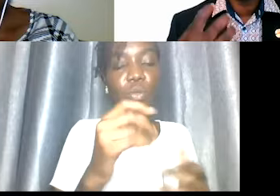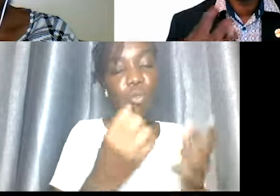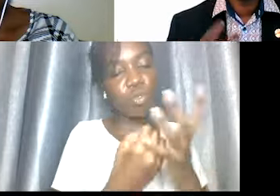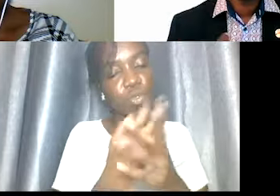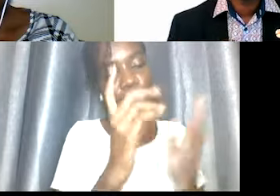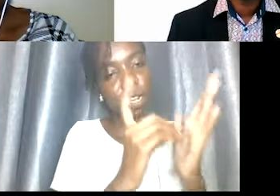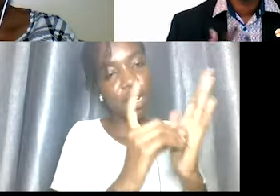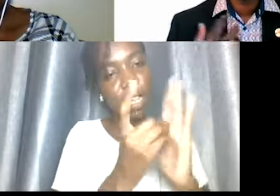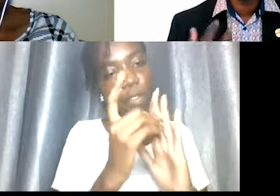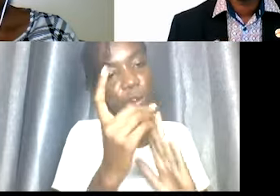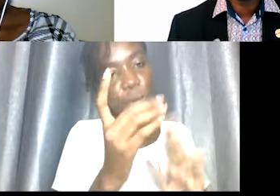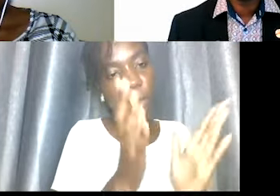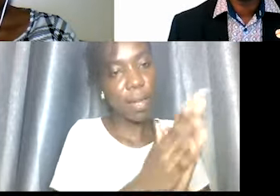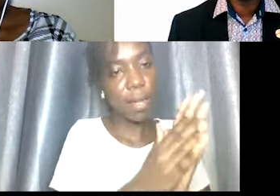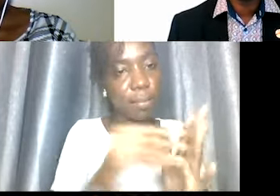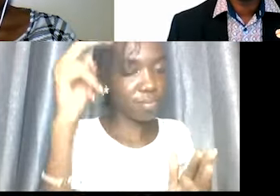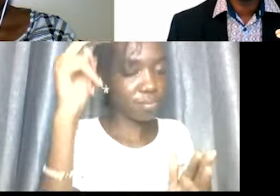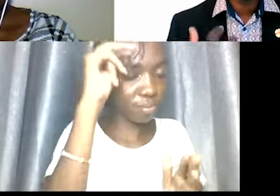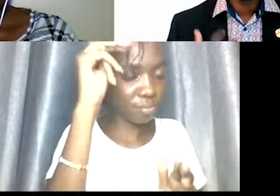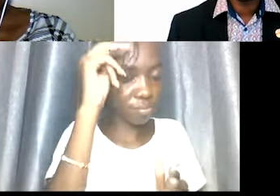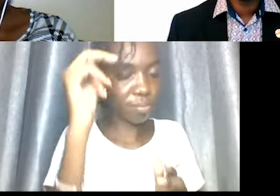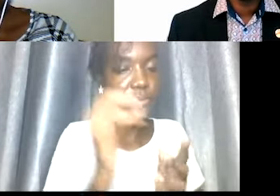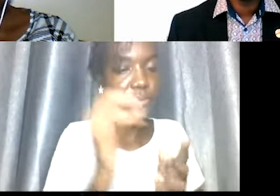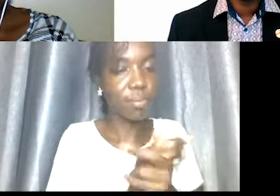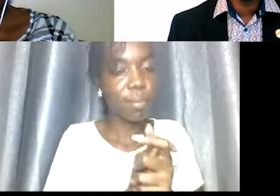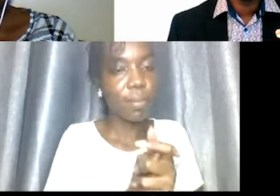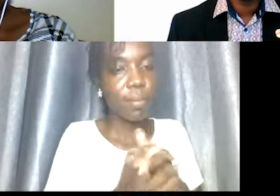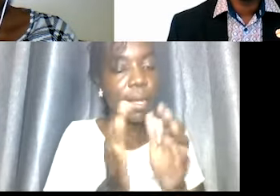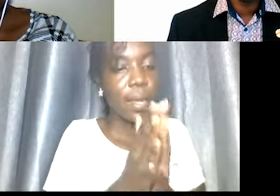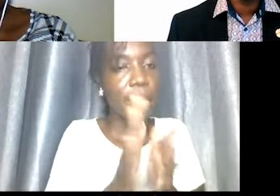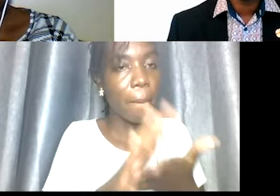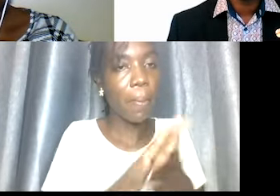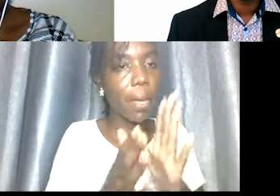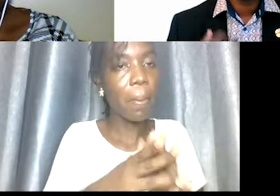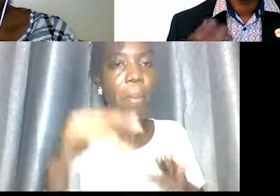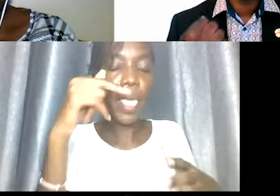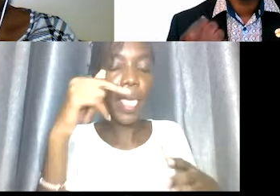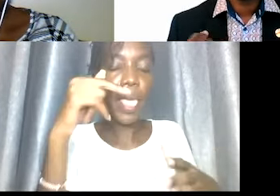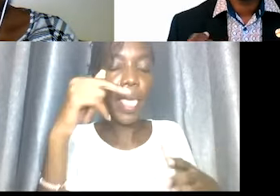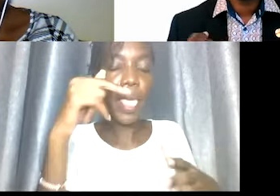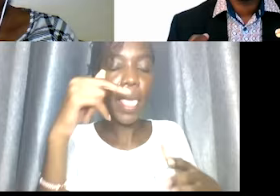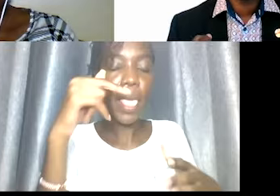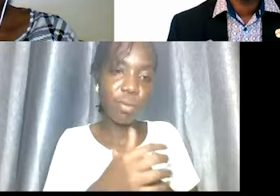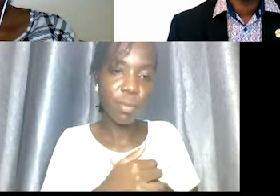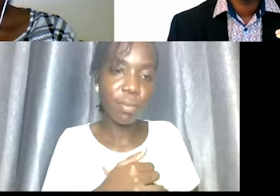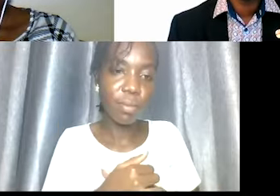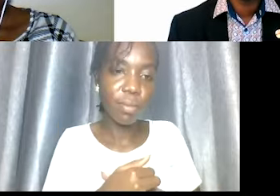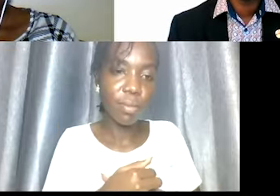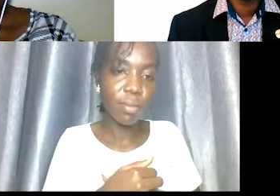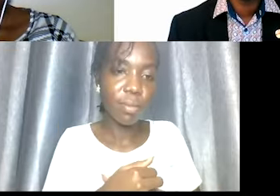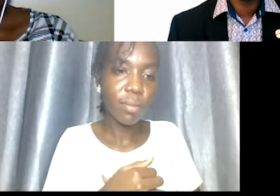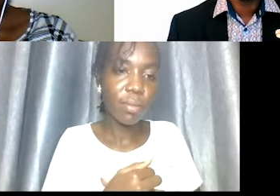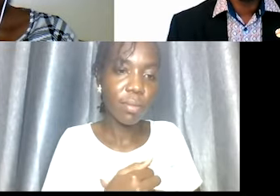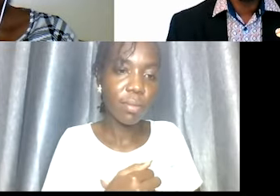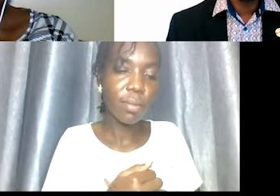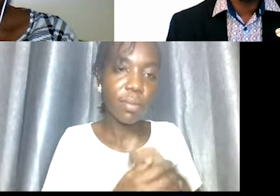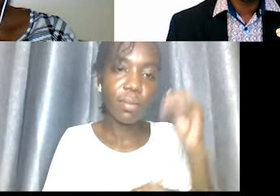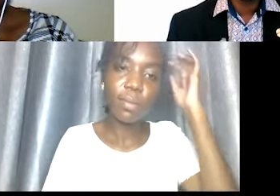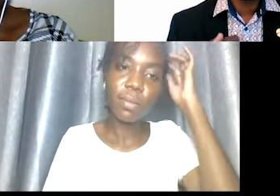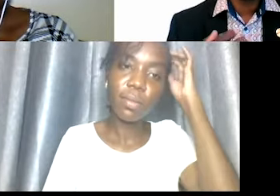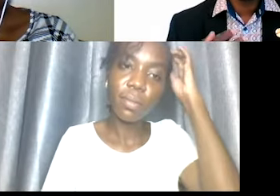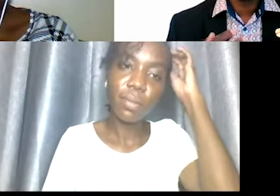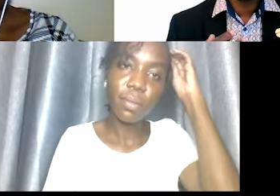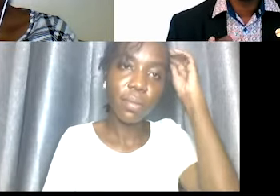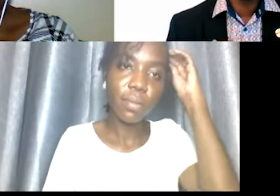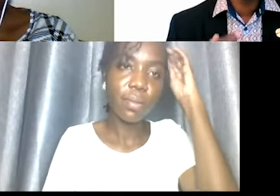more ingrained what you know becomes in you, as opposed to you just holding it to yourself.